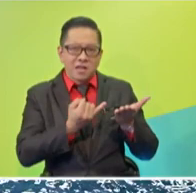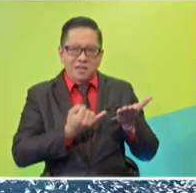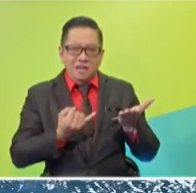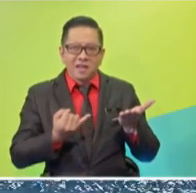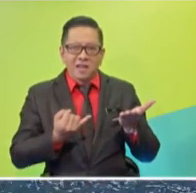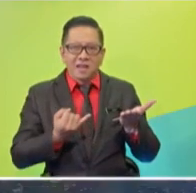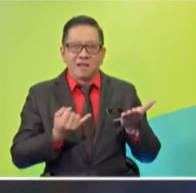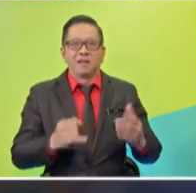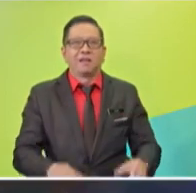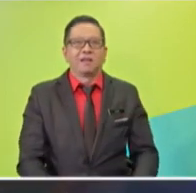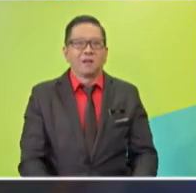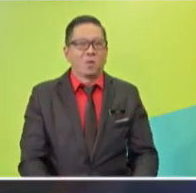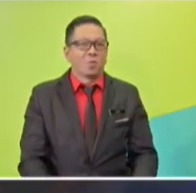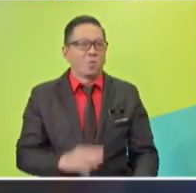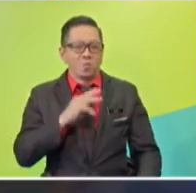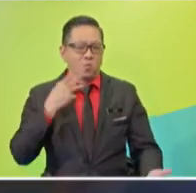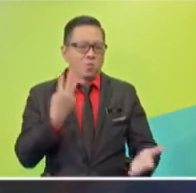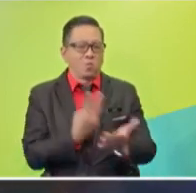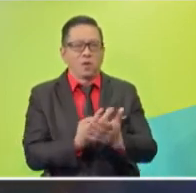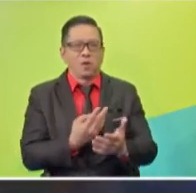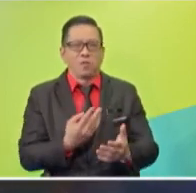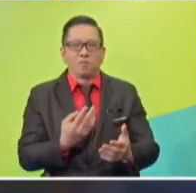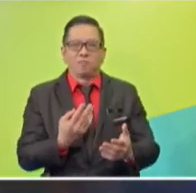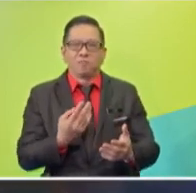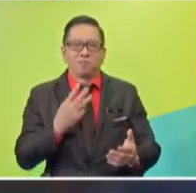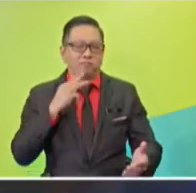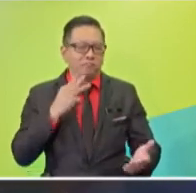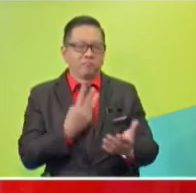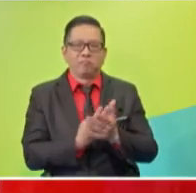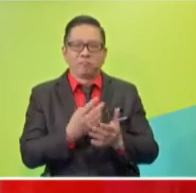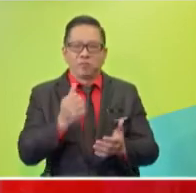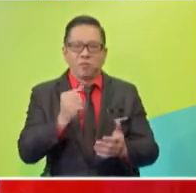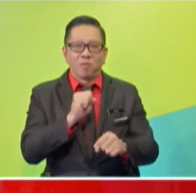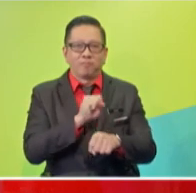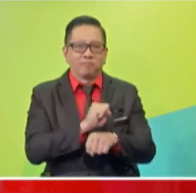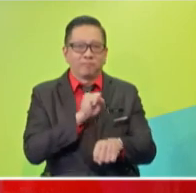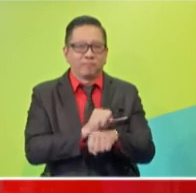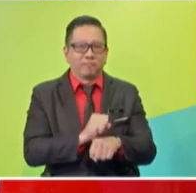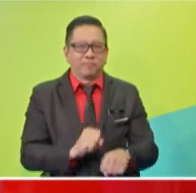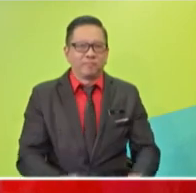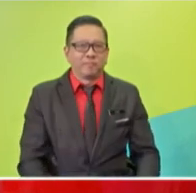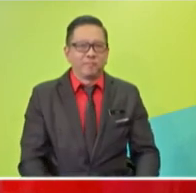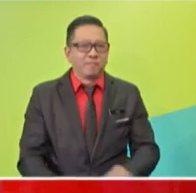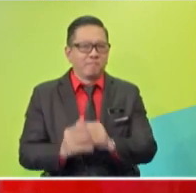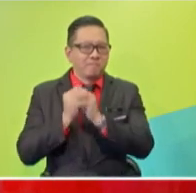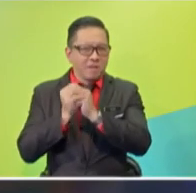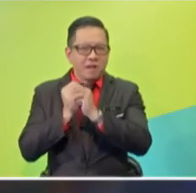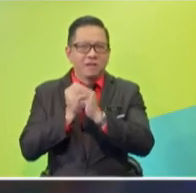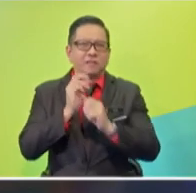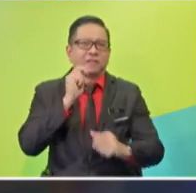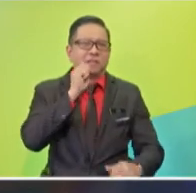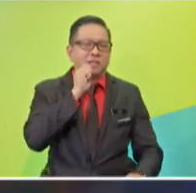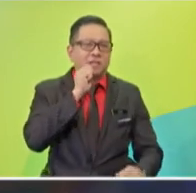Well done. Yeah. That was a fast response, and I'm sure we want to give something for Ninzi. Yep. Mm-hmm. Okay, we will reward